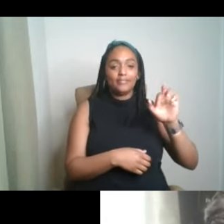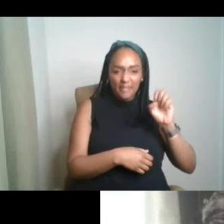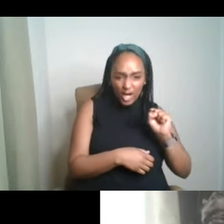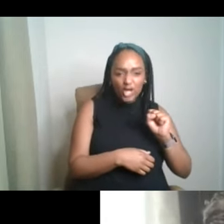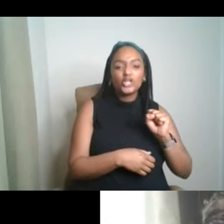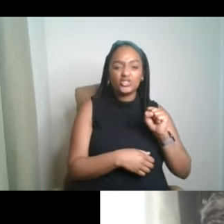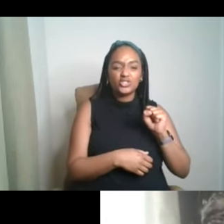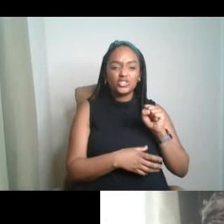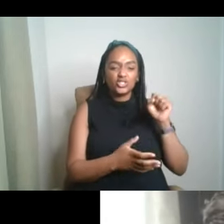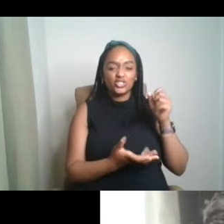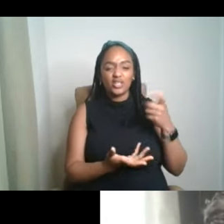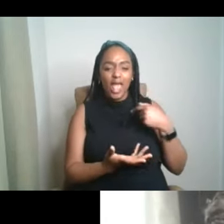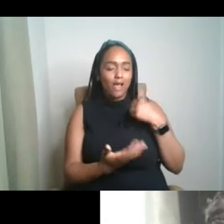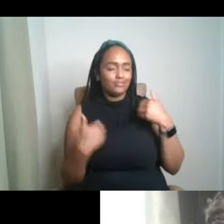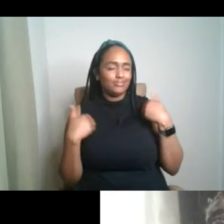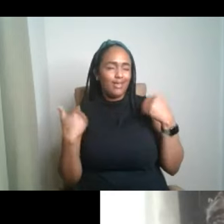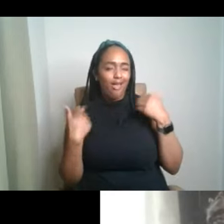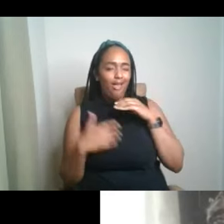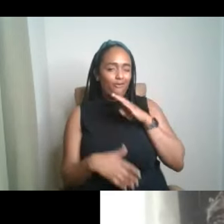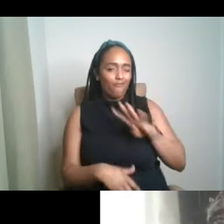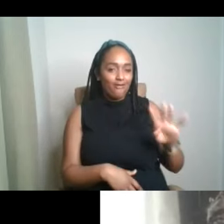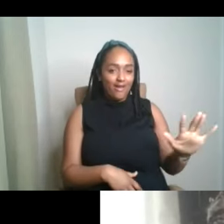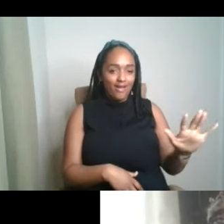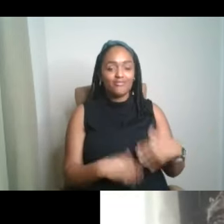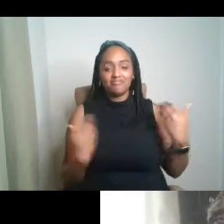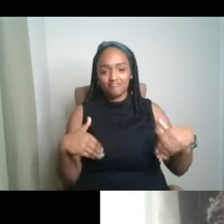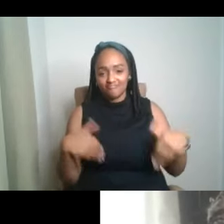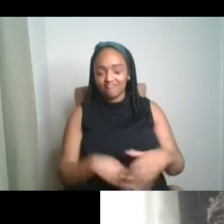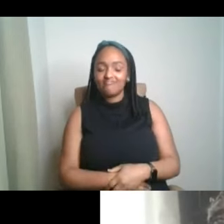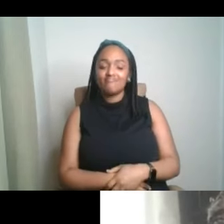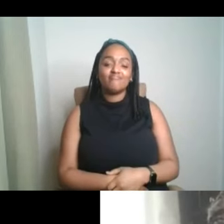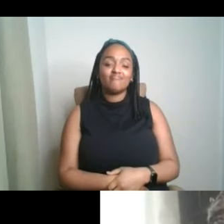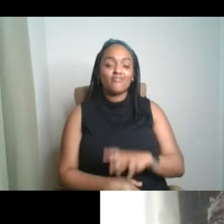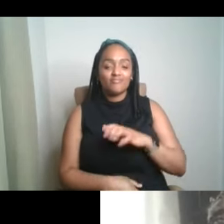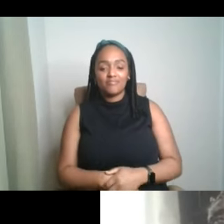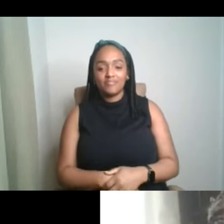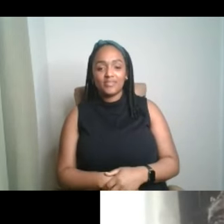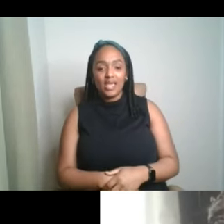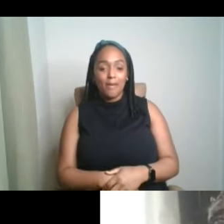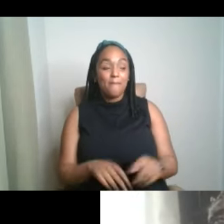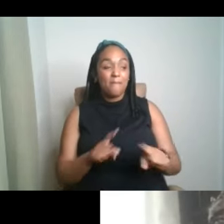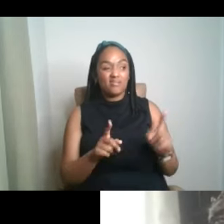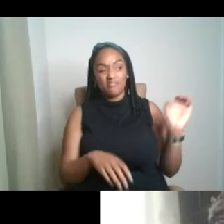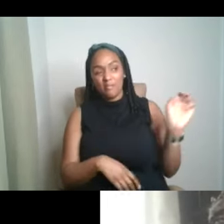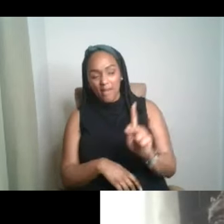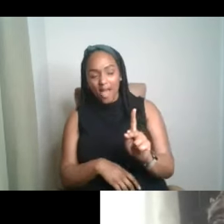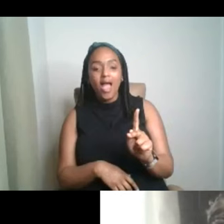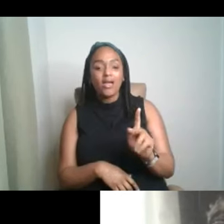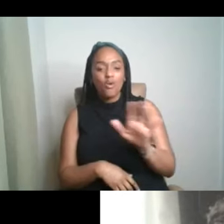4 or 5. I was super young. And then I came back when I was about like 8 or 9, and I